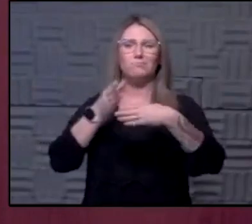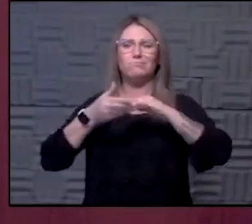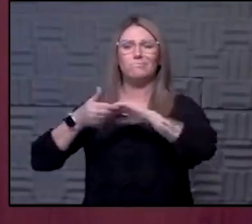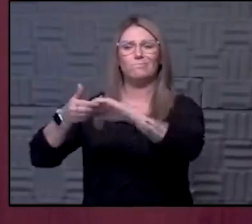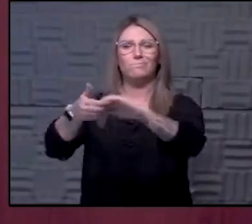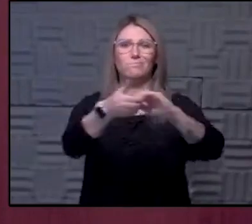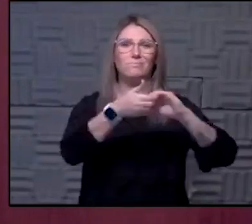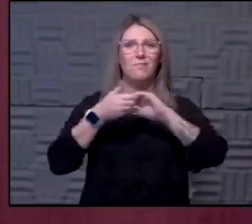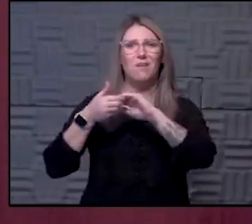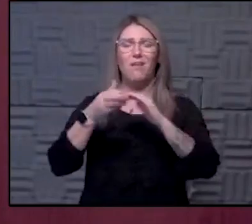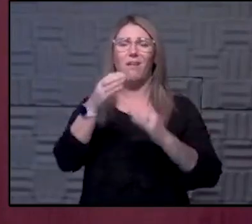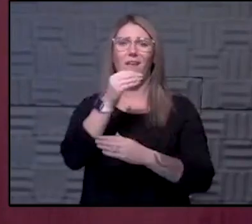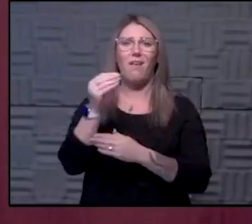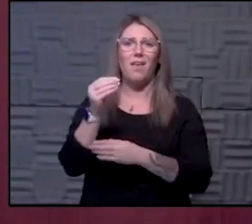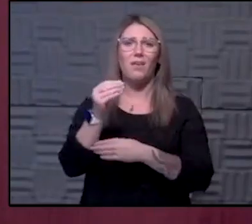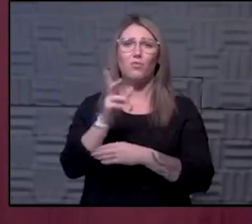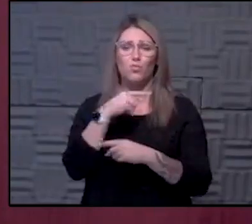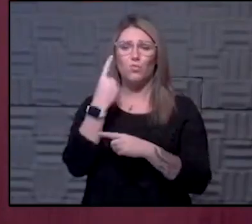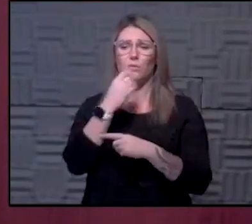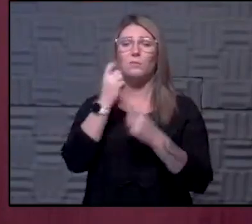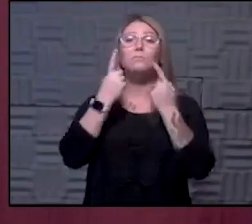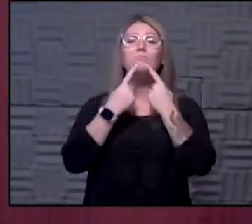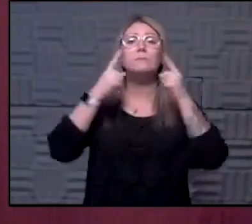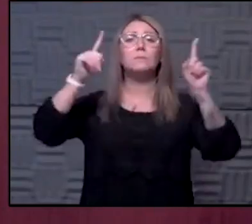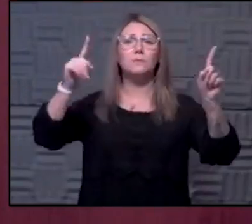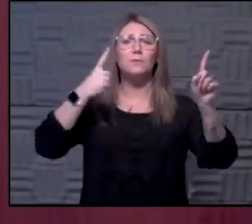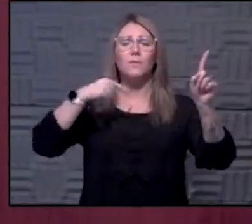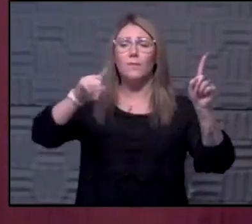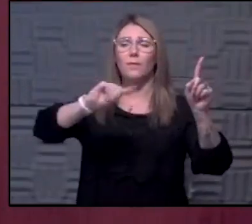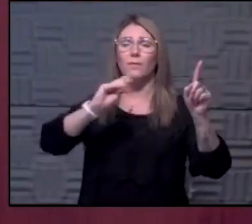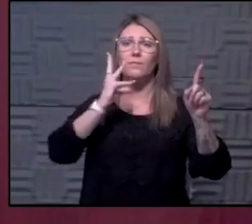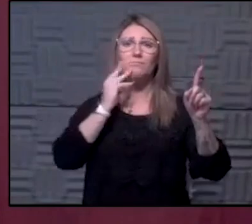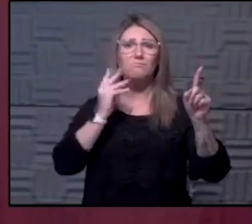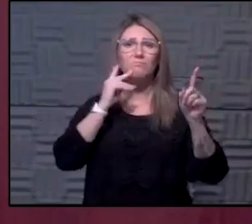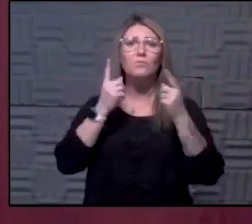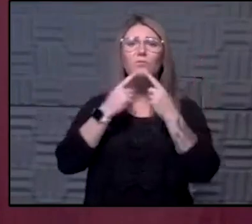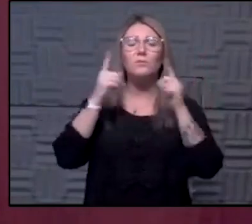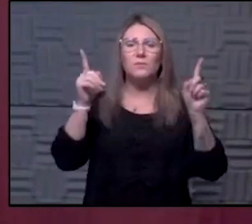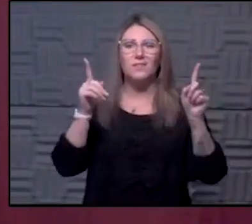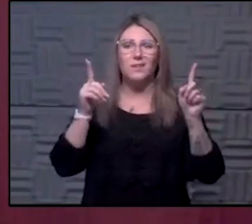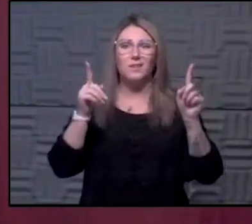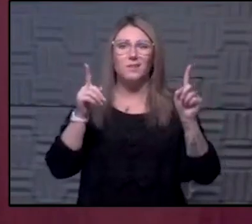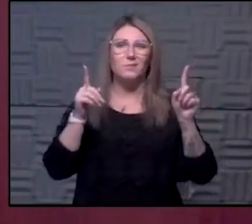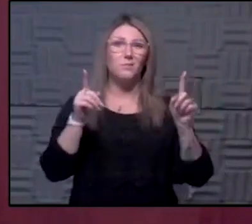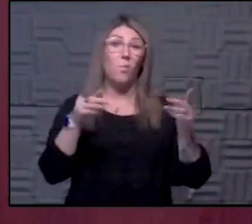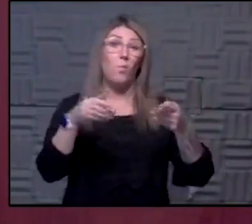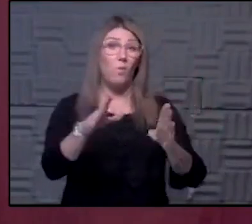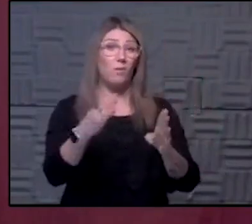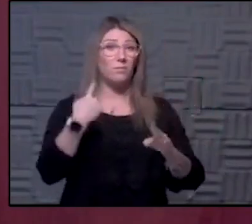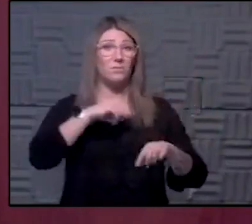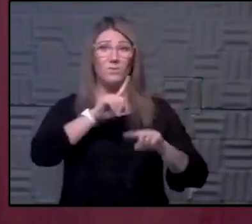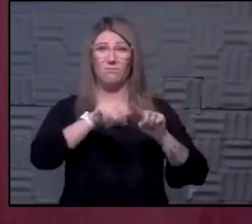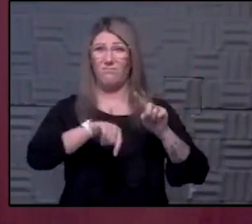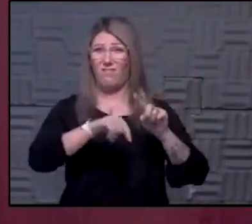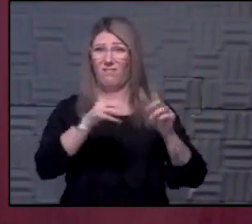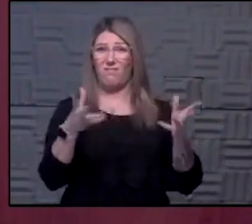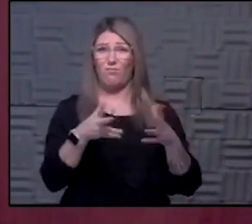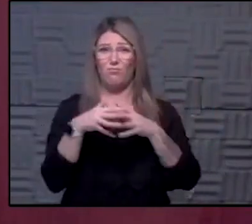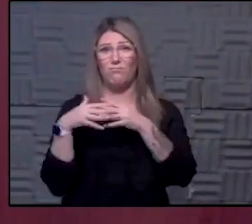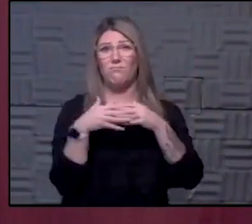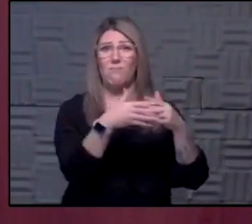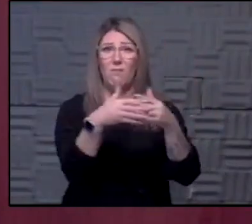around the risk and the success. And they've experienced success in ways that we have not been able to do. And I